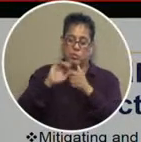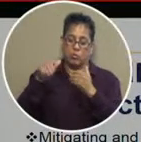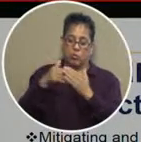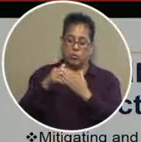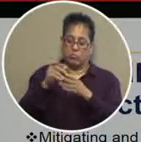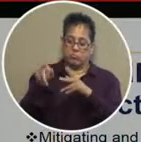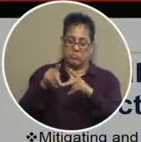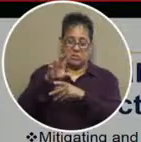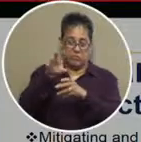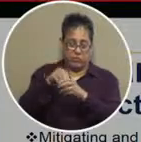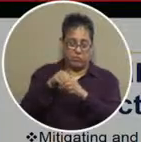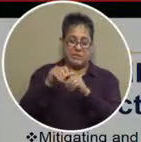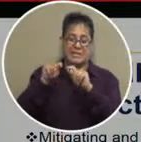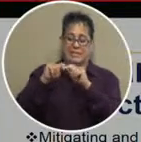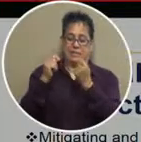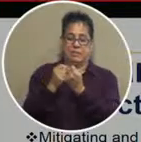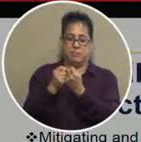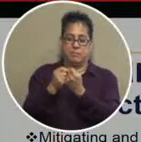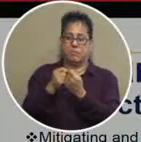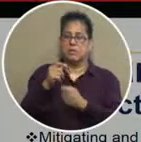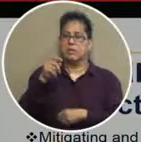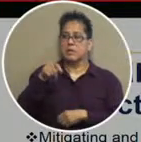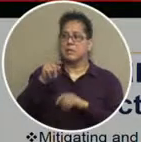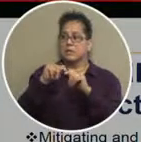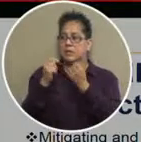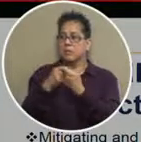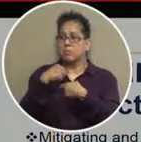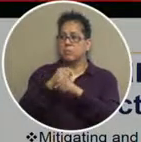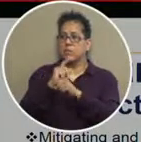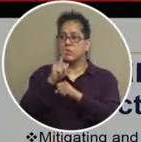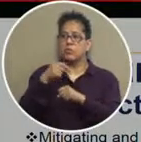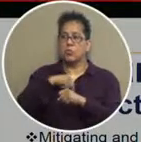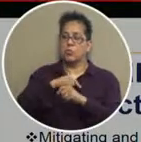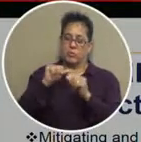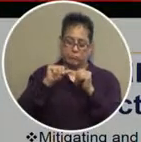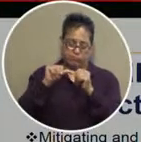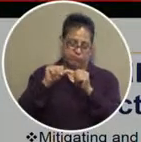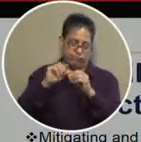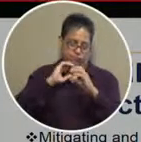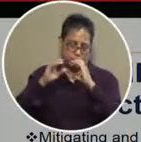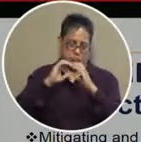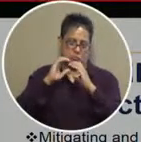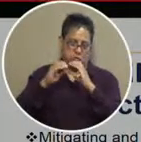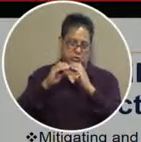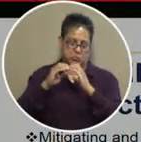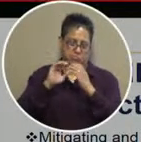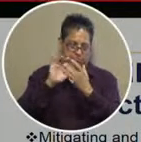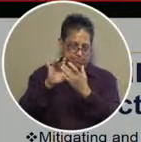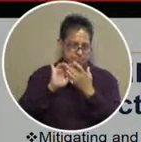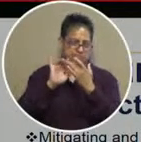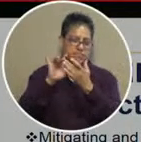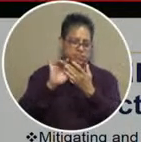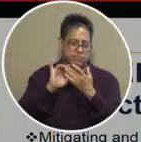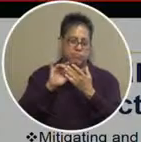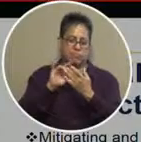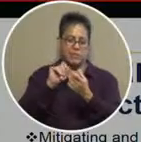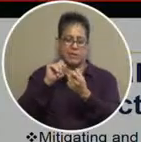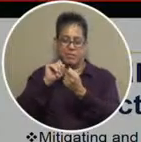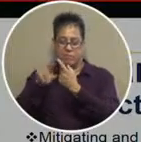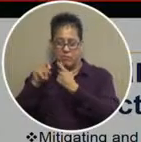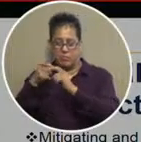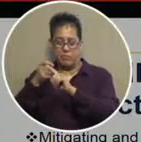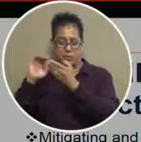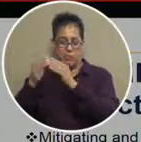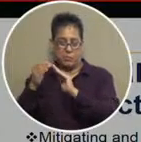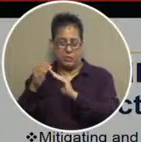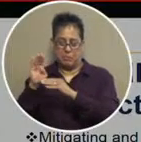stakeholders, the CFT team will work to ensure that we are maintaining constant communication with our stakeholders, from the input that is gathered from our